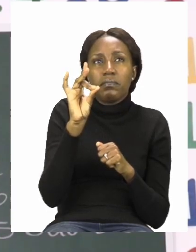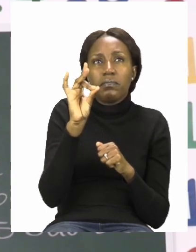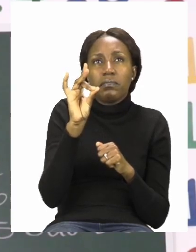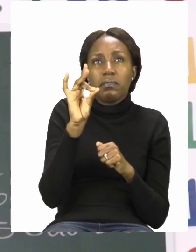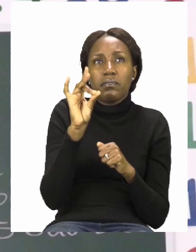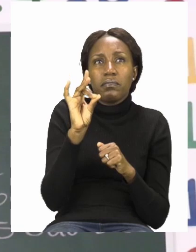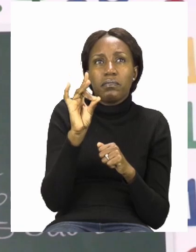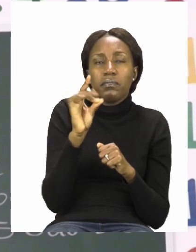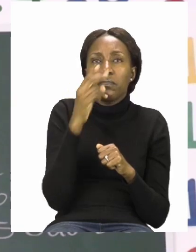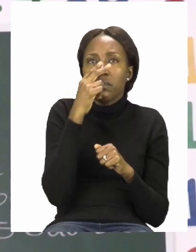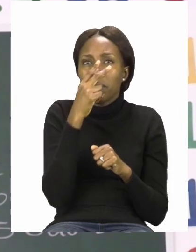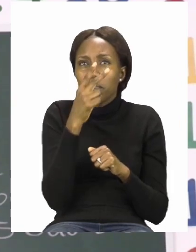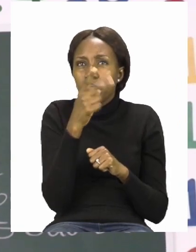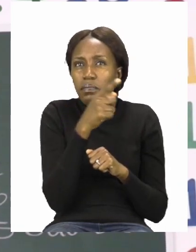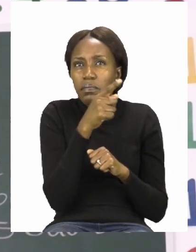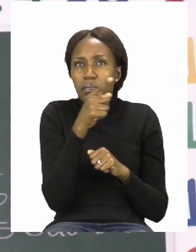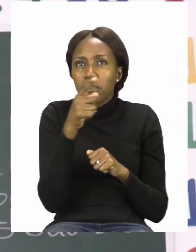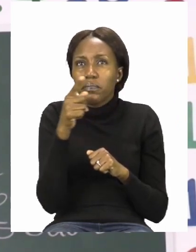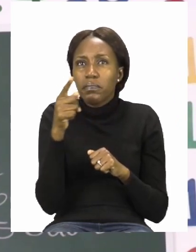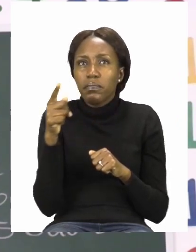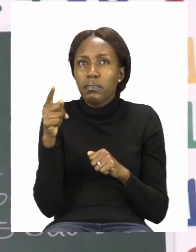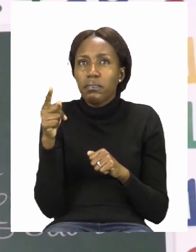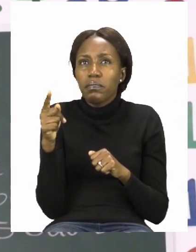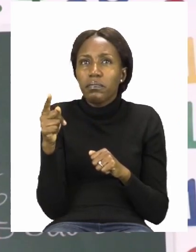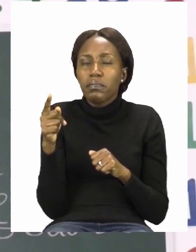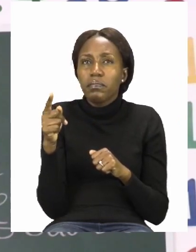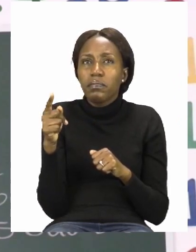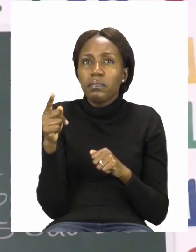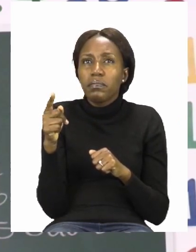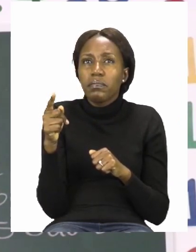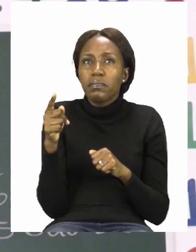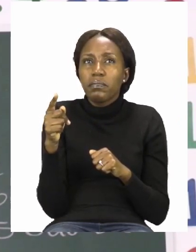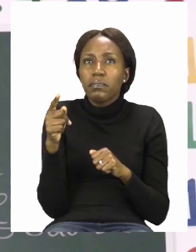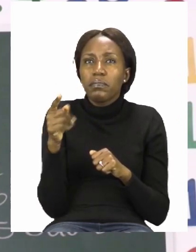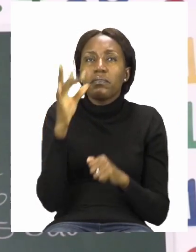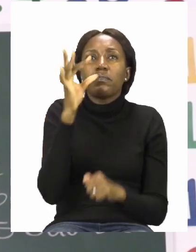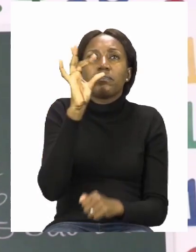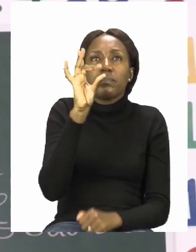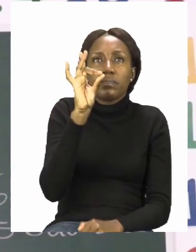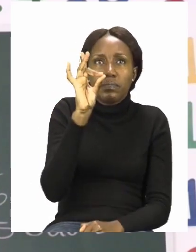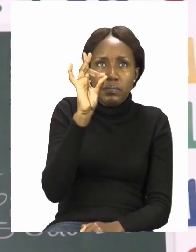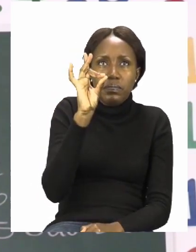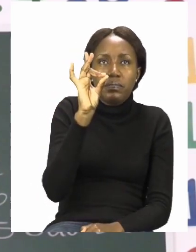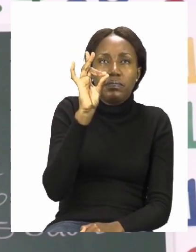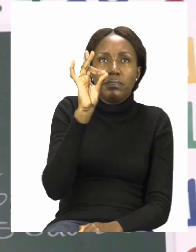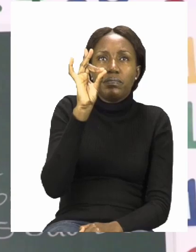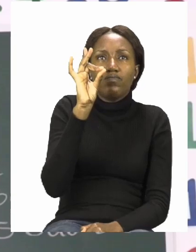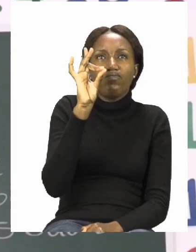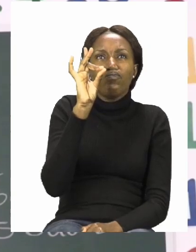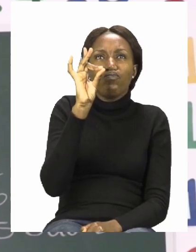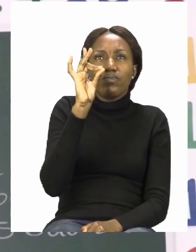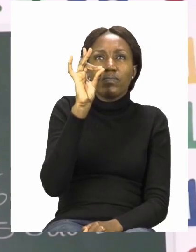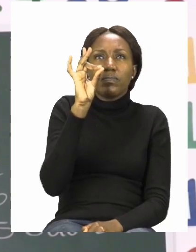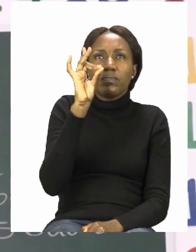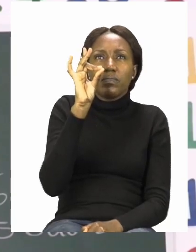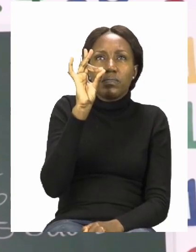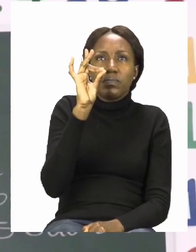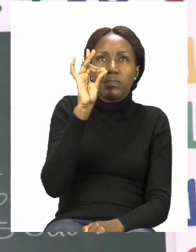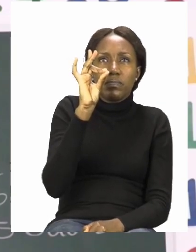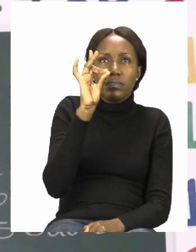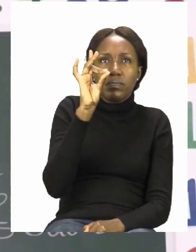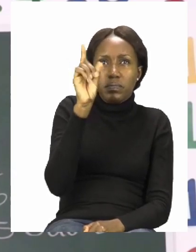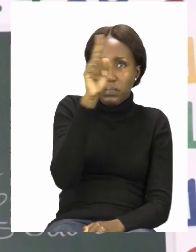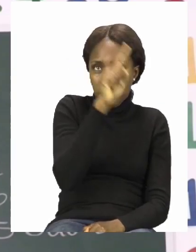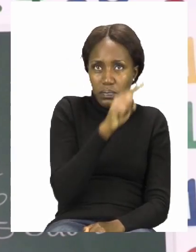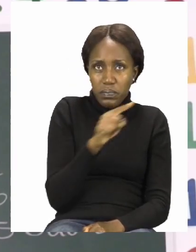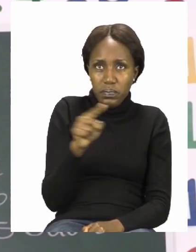then check on our number line. We can see that 8 is circled, and we said that we are going to